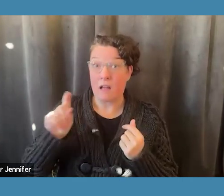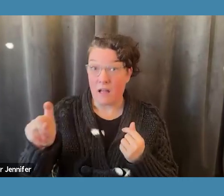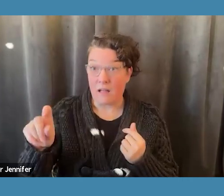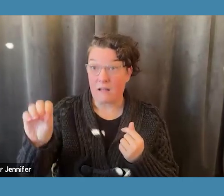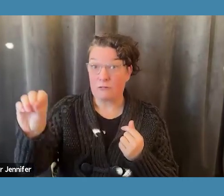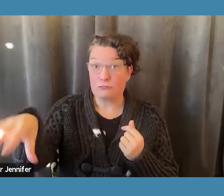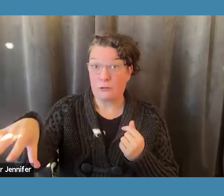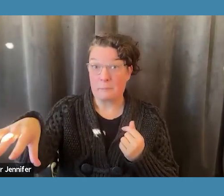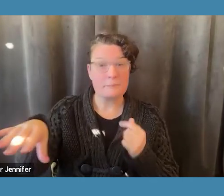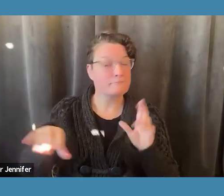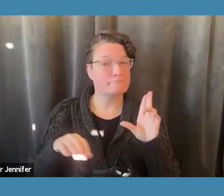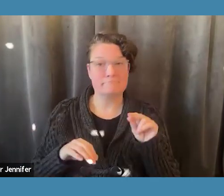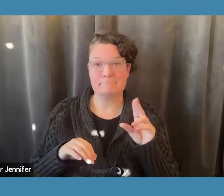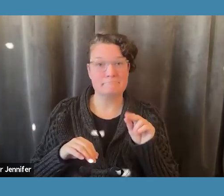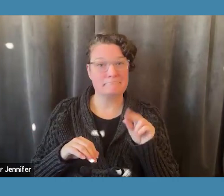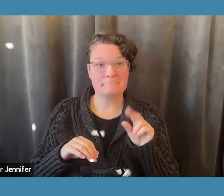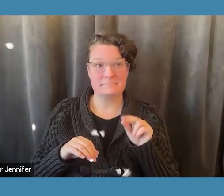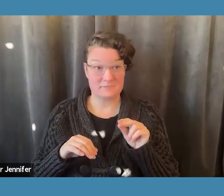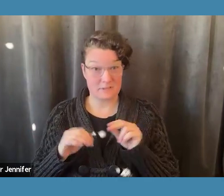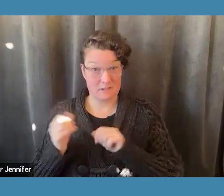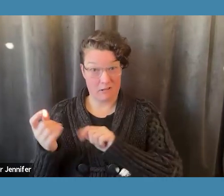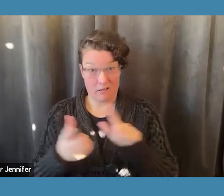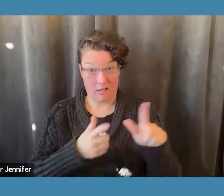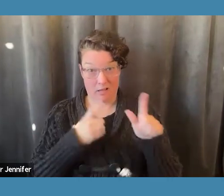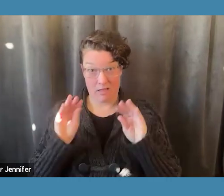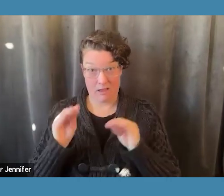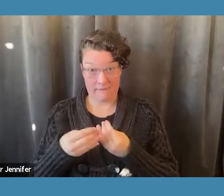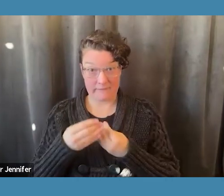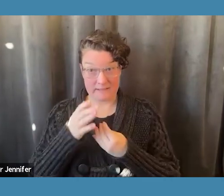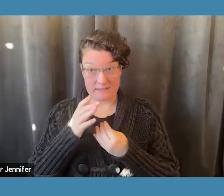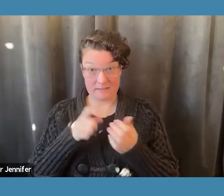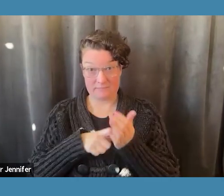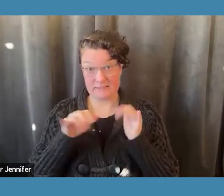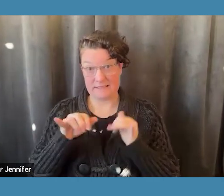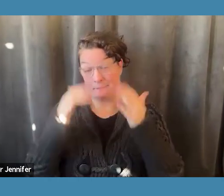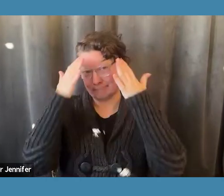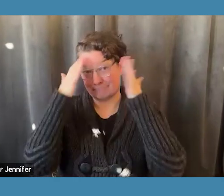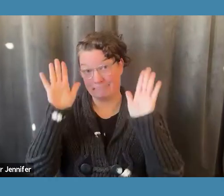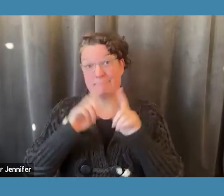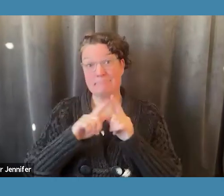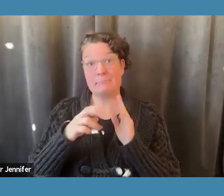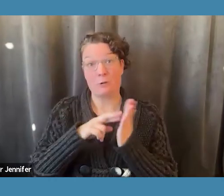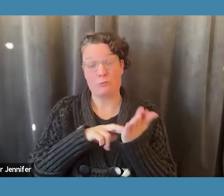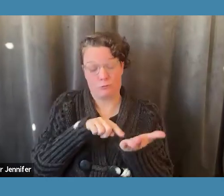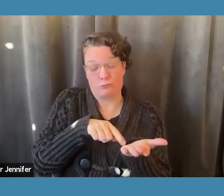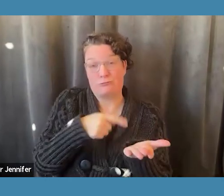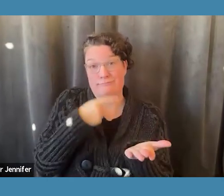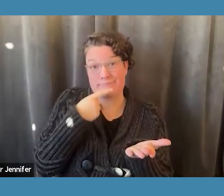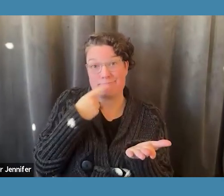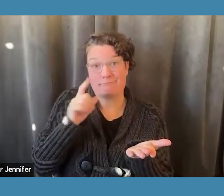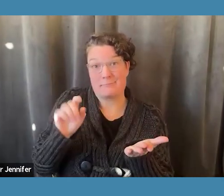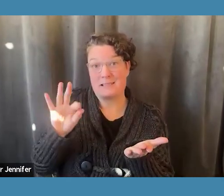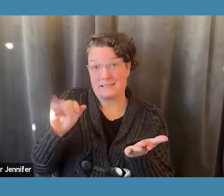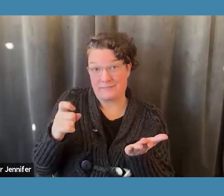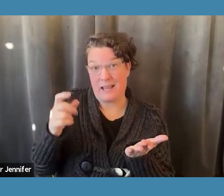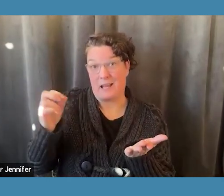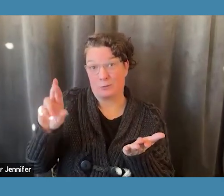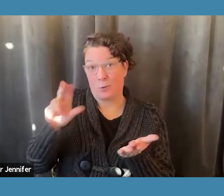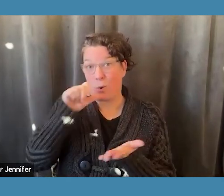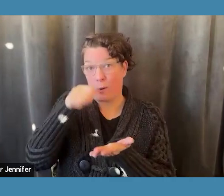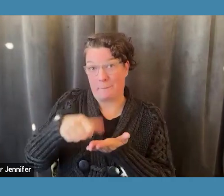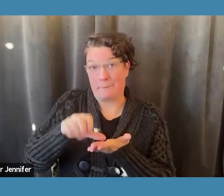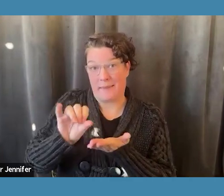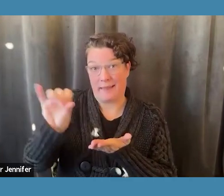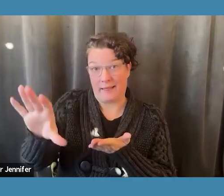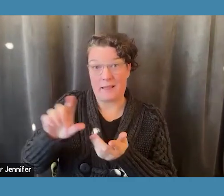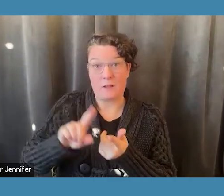to mail it. I'm not sure if every office does that or not, but the rule specifies it has to be faxed or mailed to your